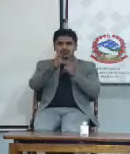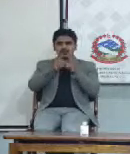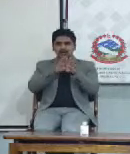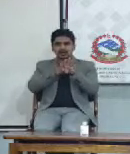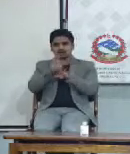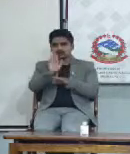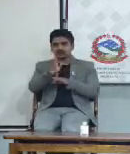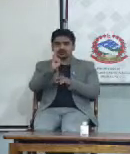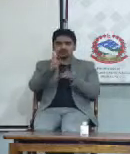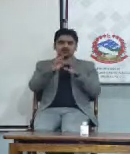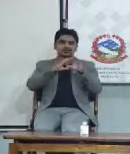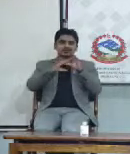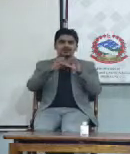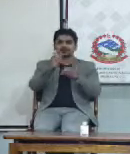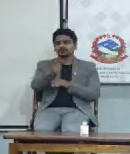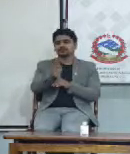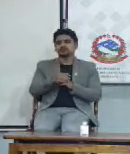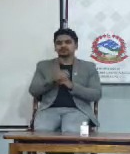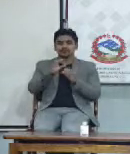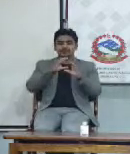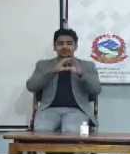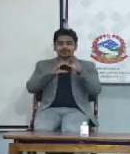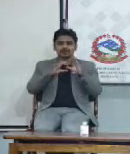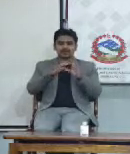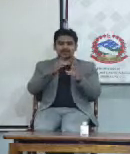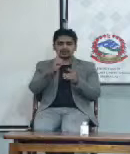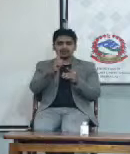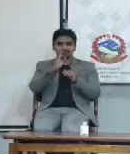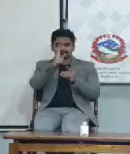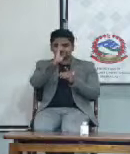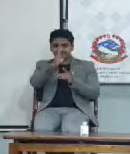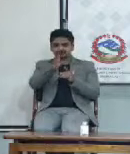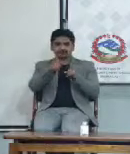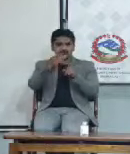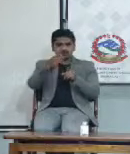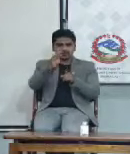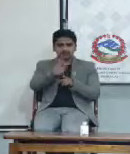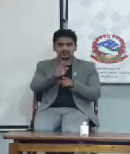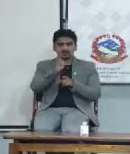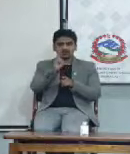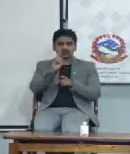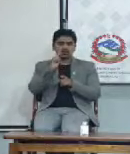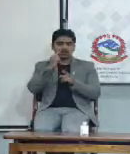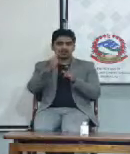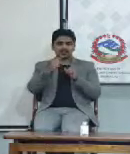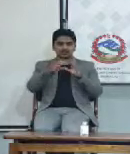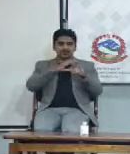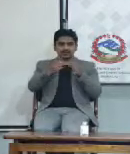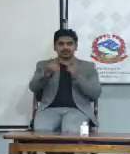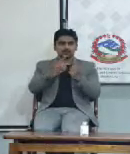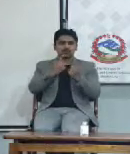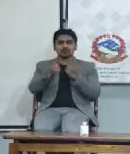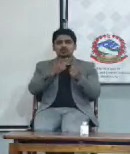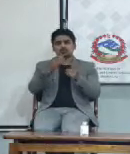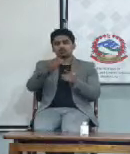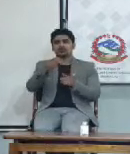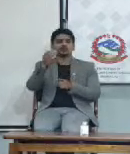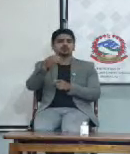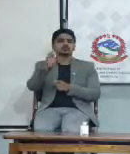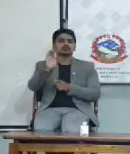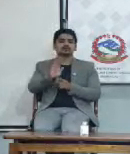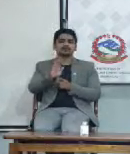very important. Some communication is sometimes one way and sometimes two way. So sometimes if that is a two way, we call it